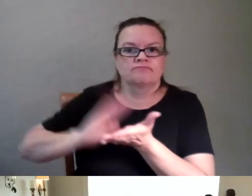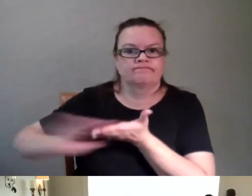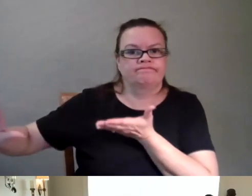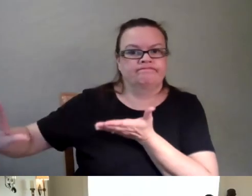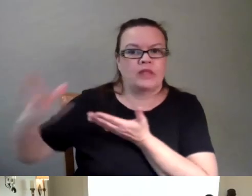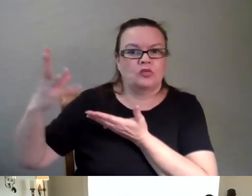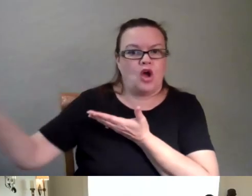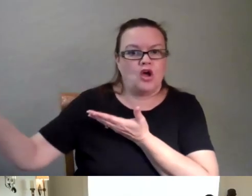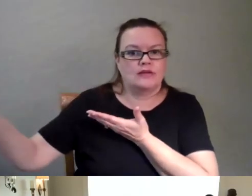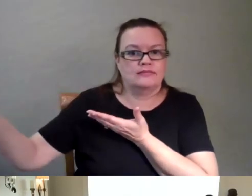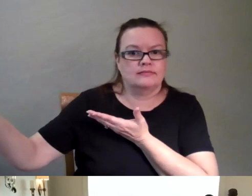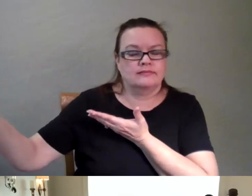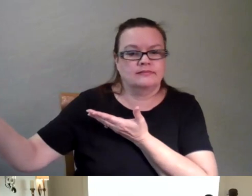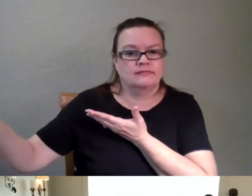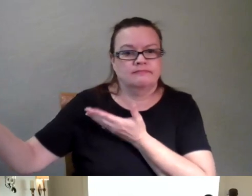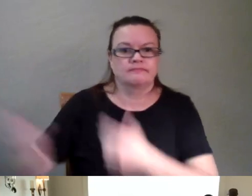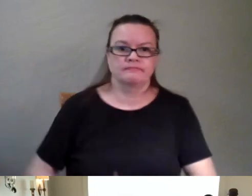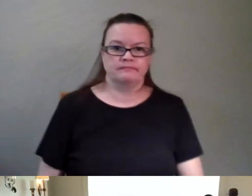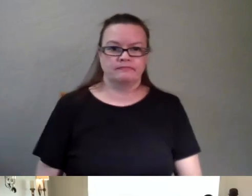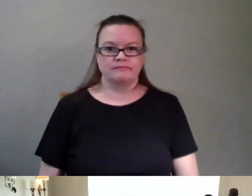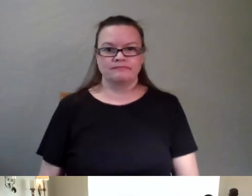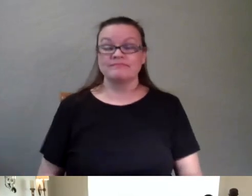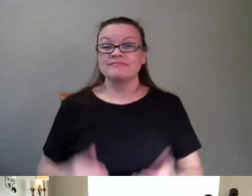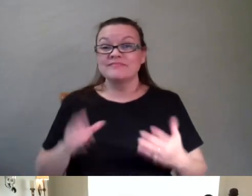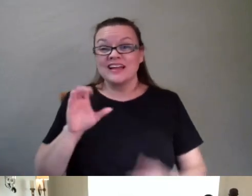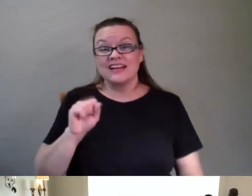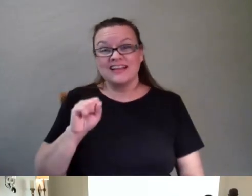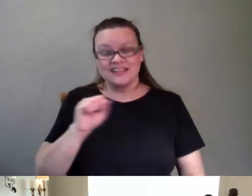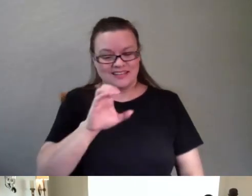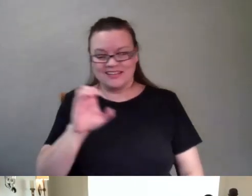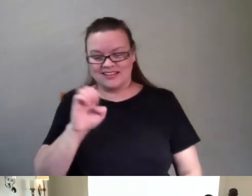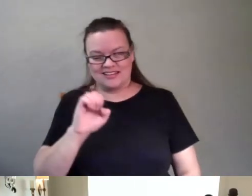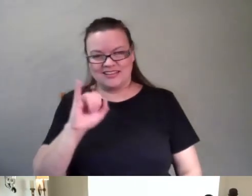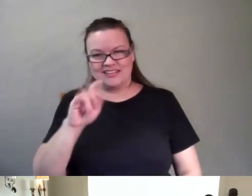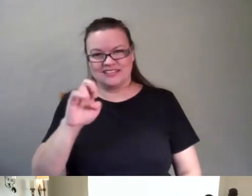Well, Celinda and Ed, thank you so much. Thank you so much. This has just been great.